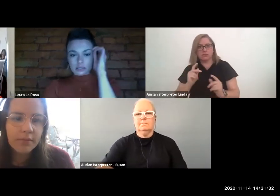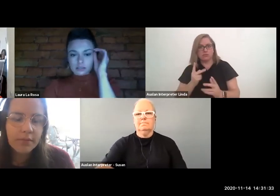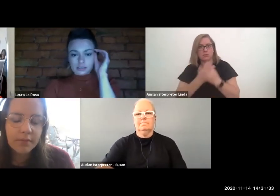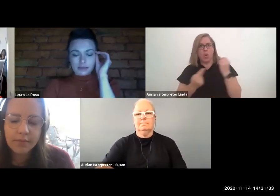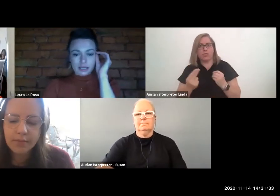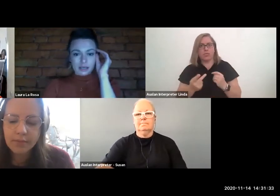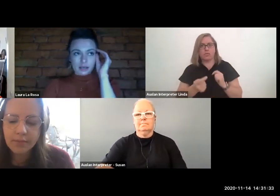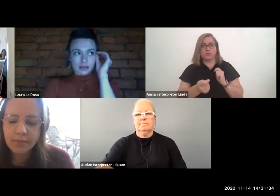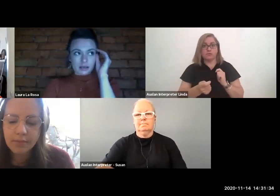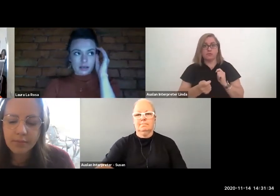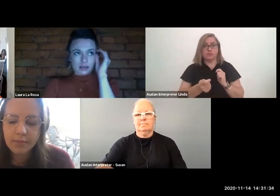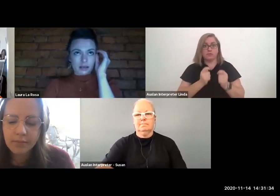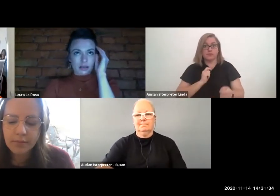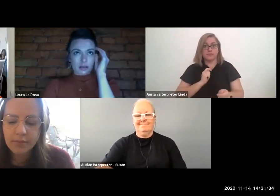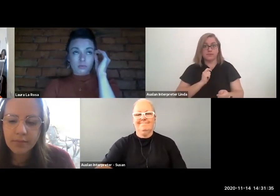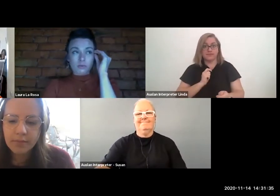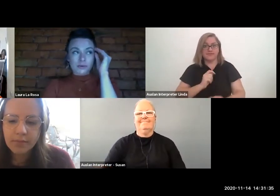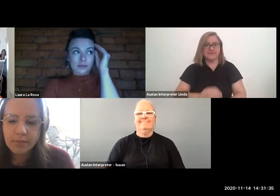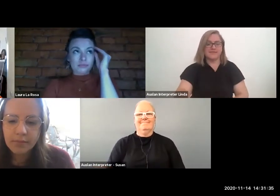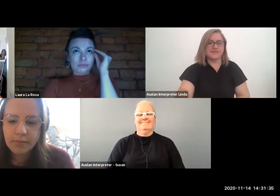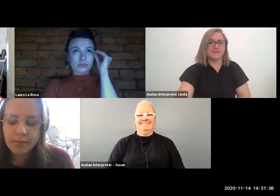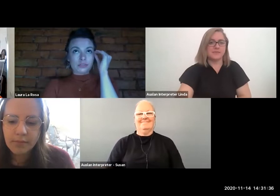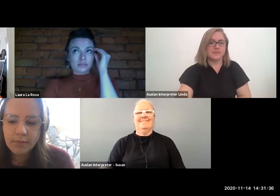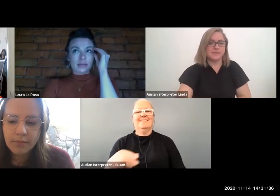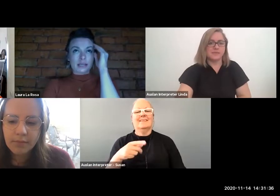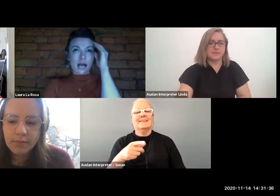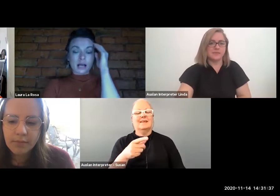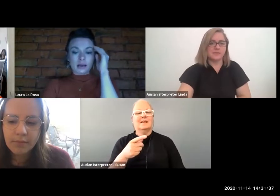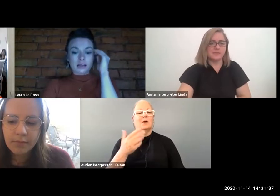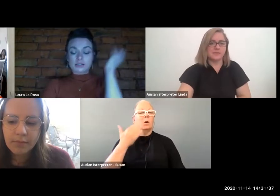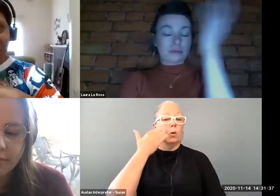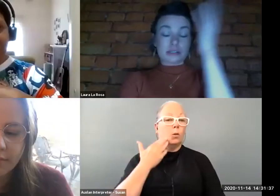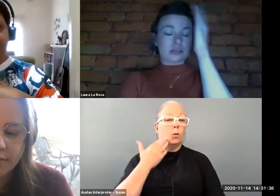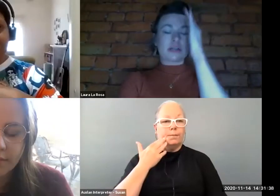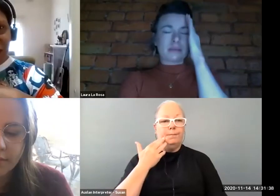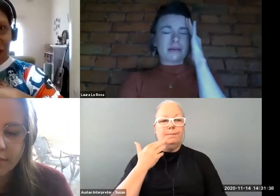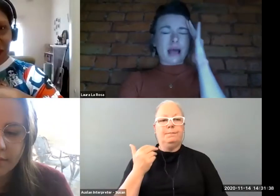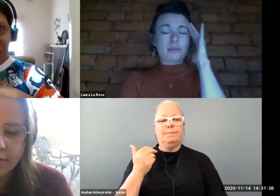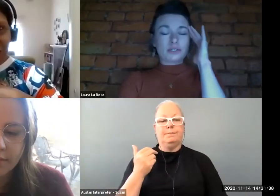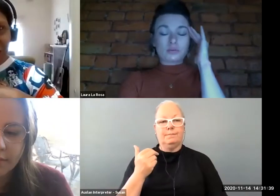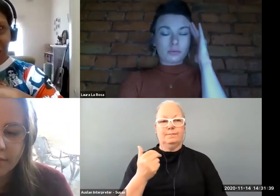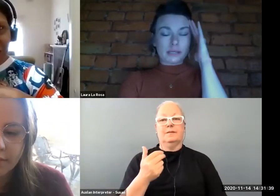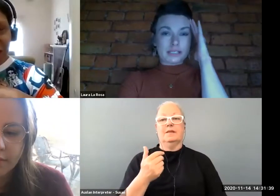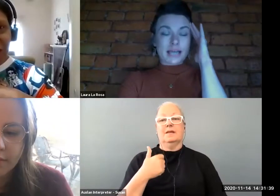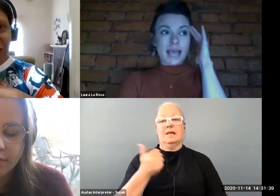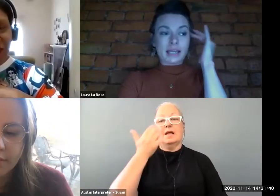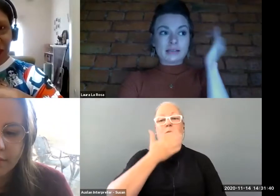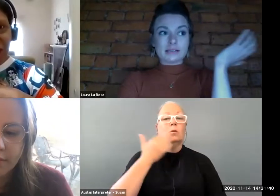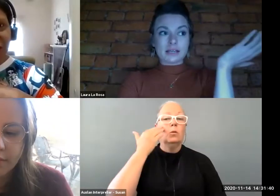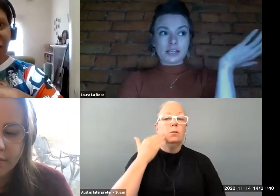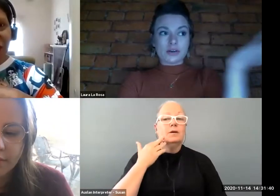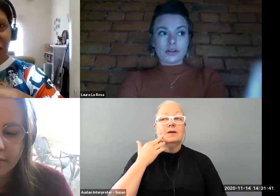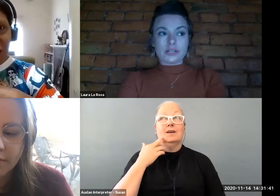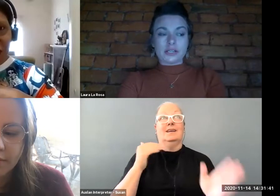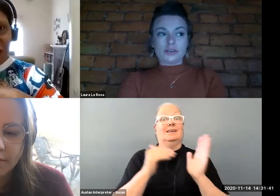Look, to be a woman, to be a young, to be an Aboriginal woman today is